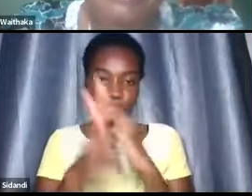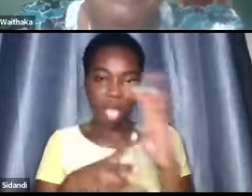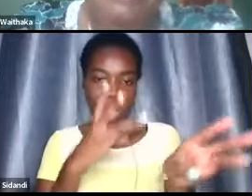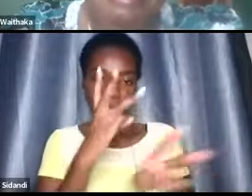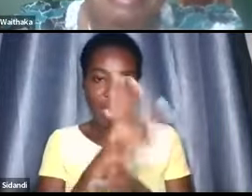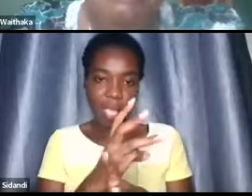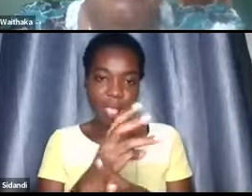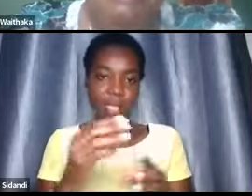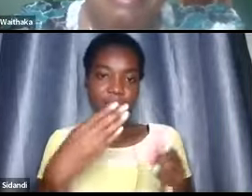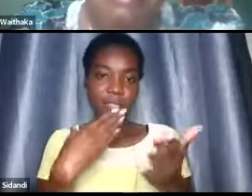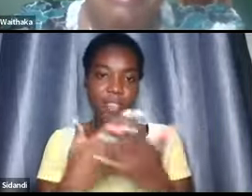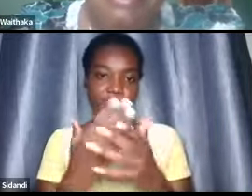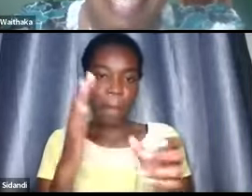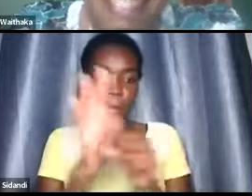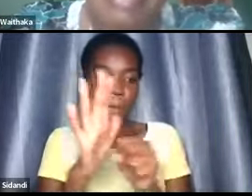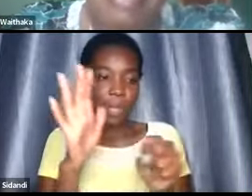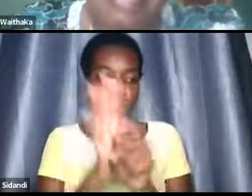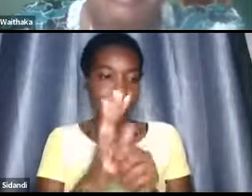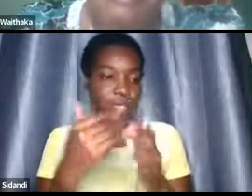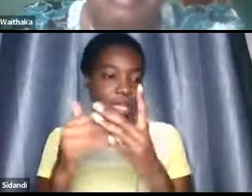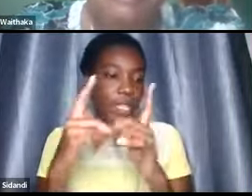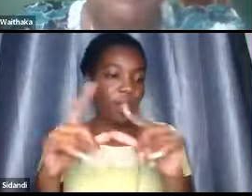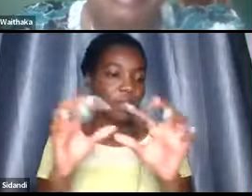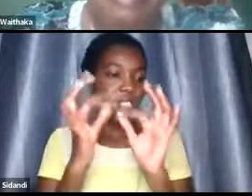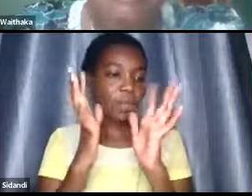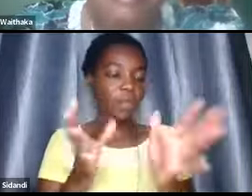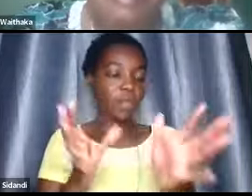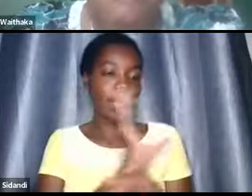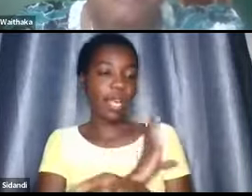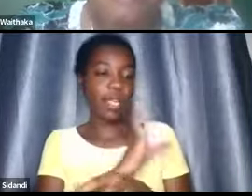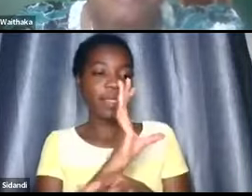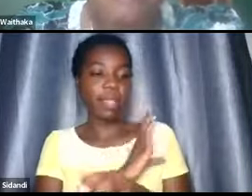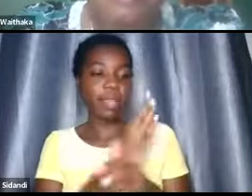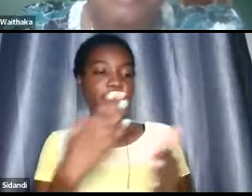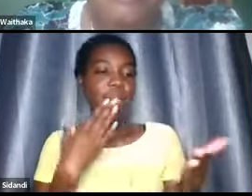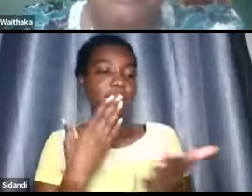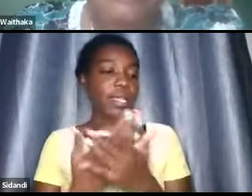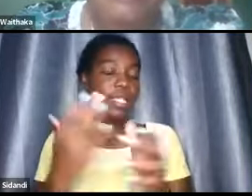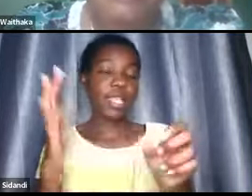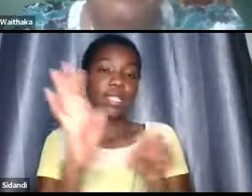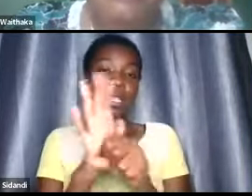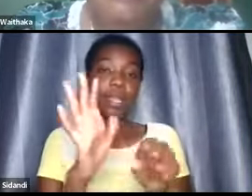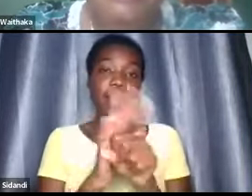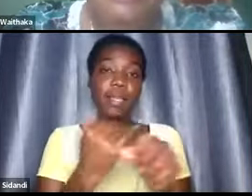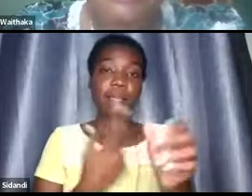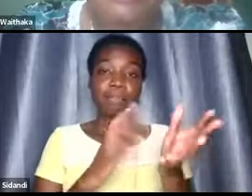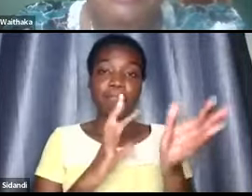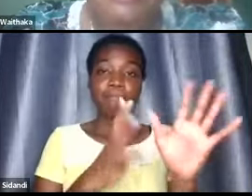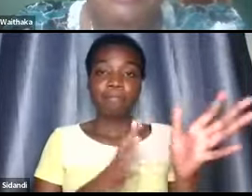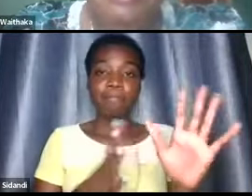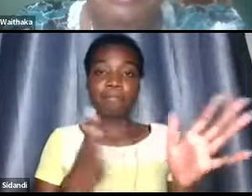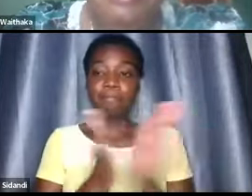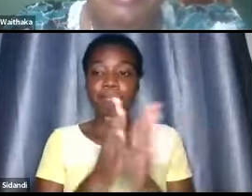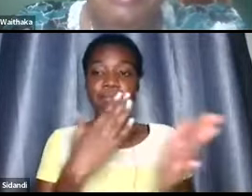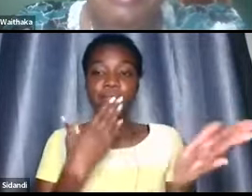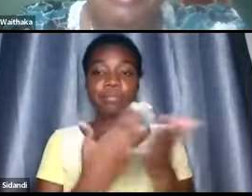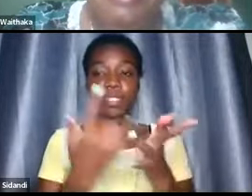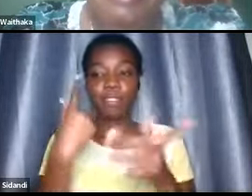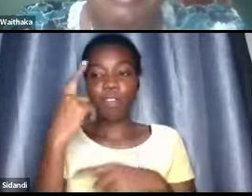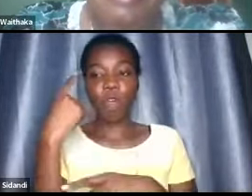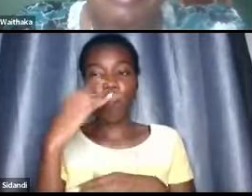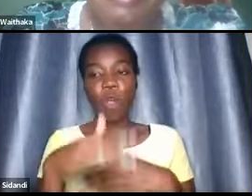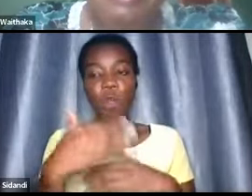Thank you so much, Margaret. Our sign language interpreter, Catherine Sidandi, asante sana. We appreciate you and thank you for always being here